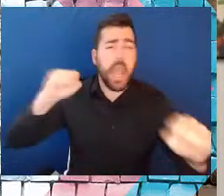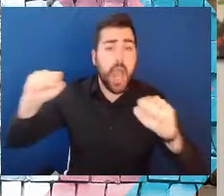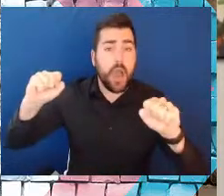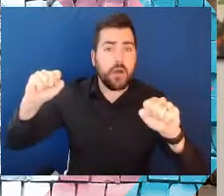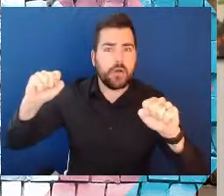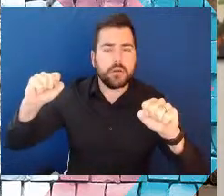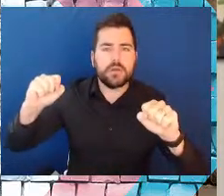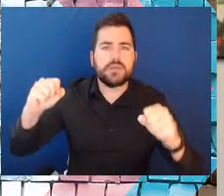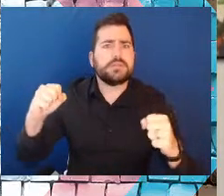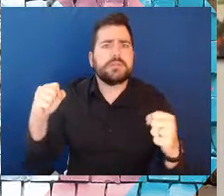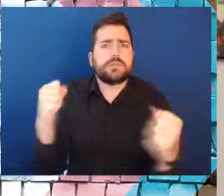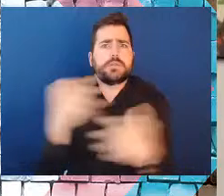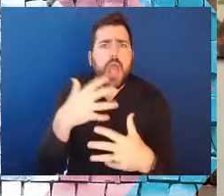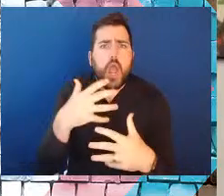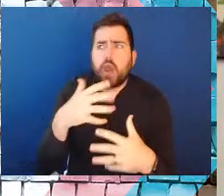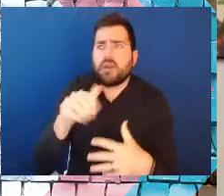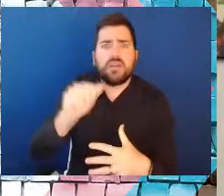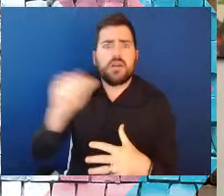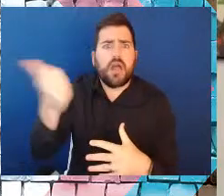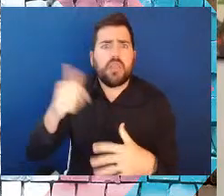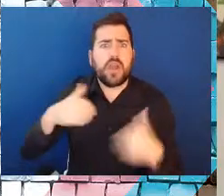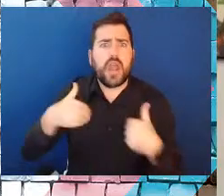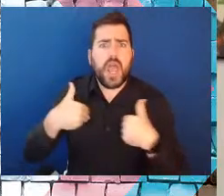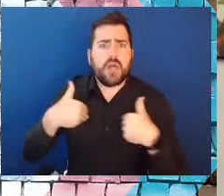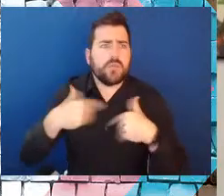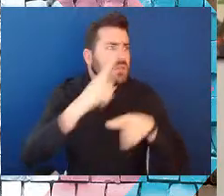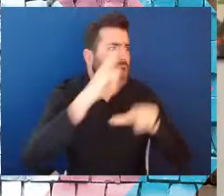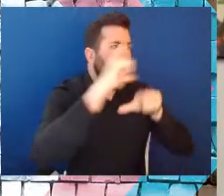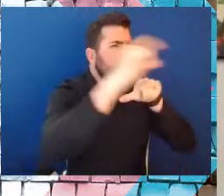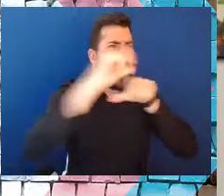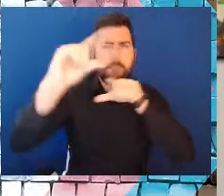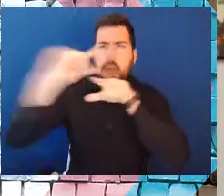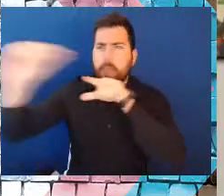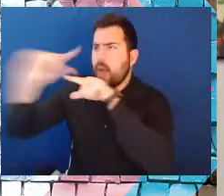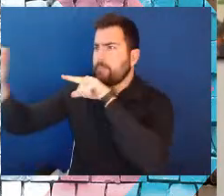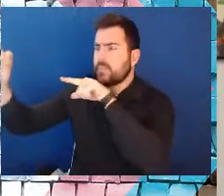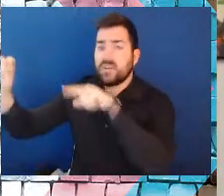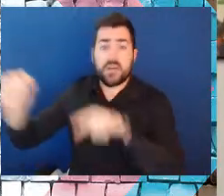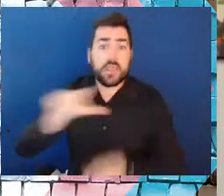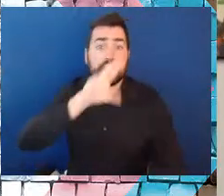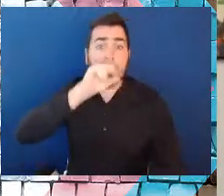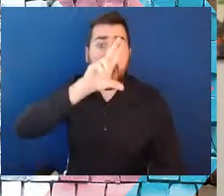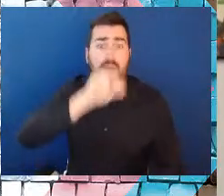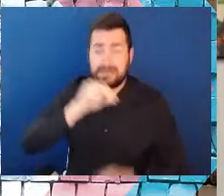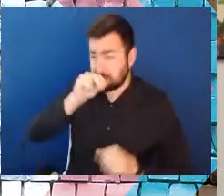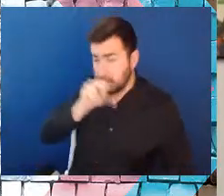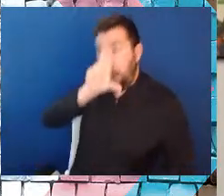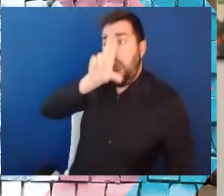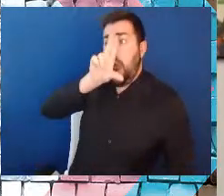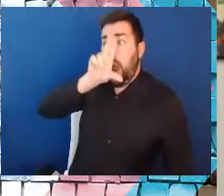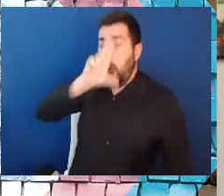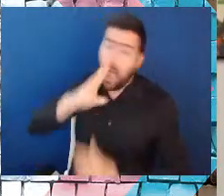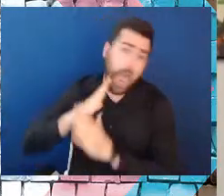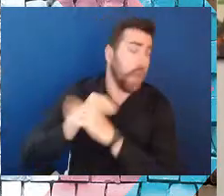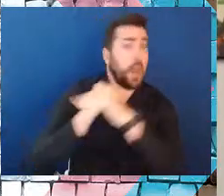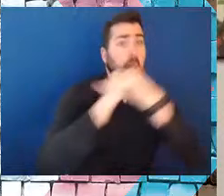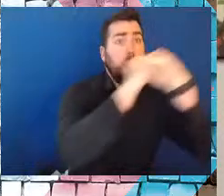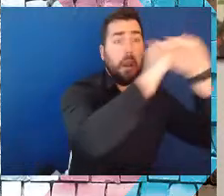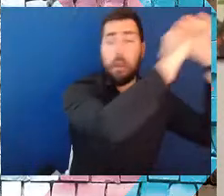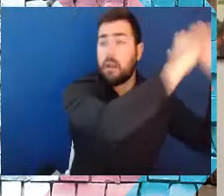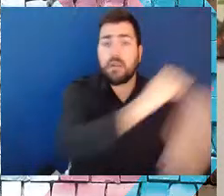It scared off all the other animals. The ducks went quack. The dogs